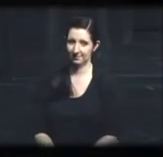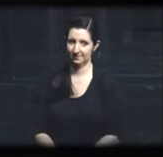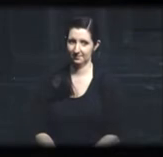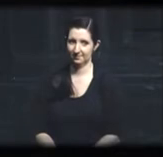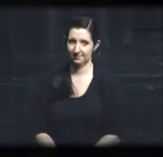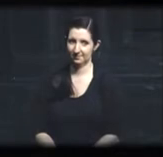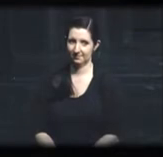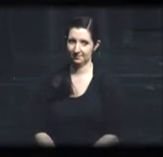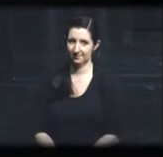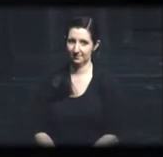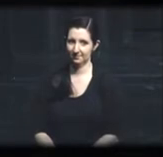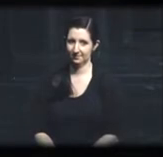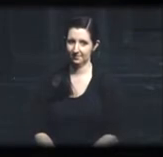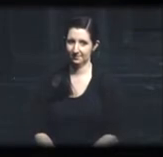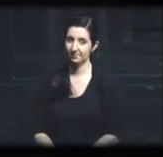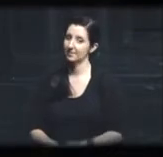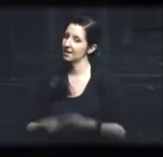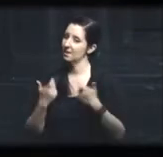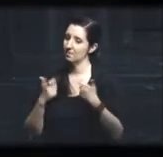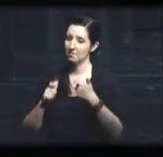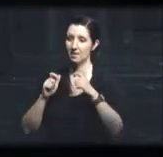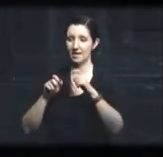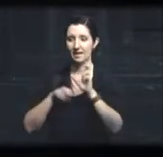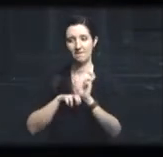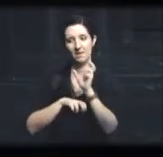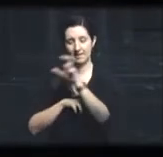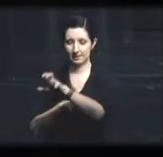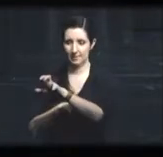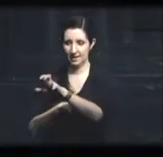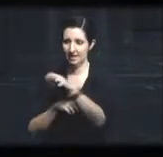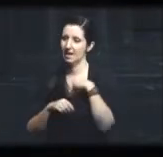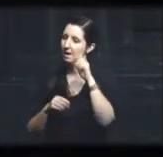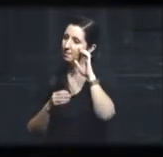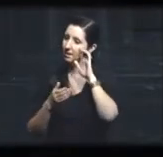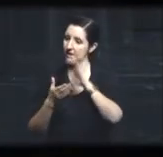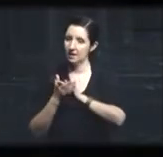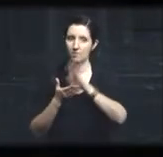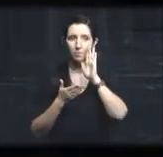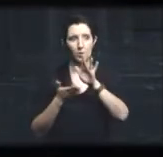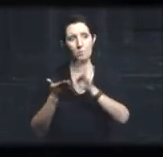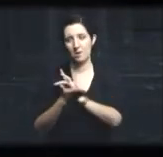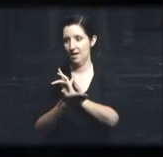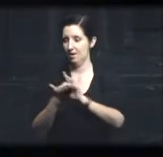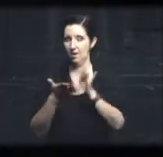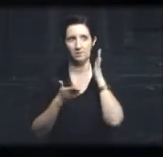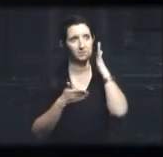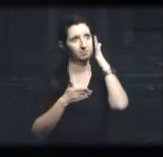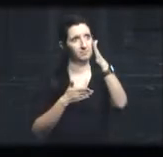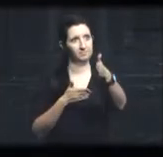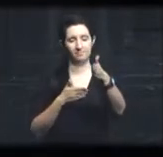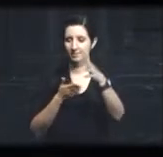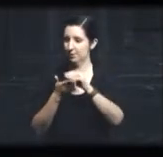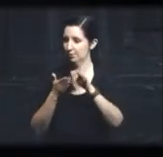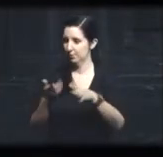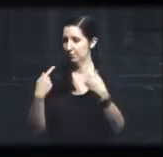that is an investment that we believe will pay dividends in student success for many years to come.